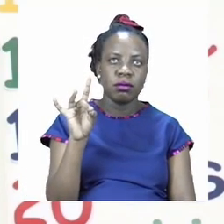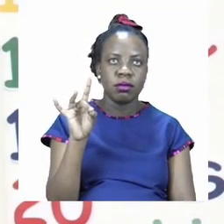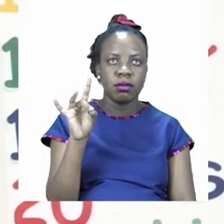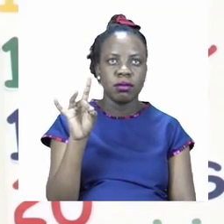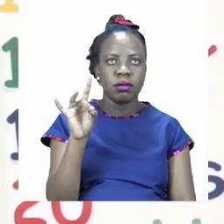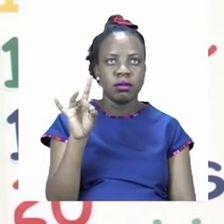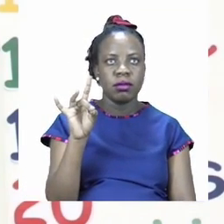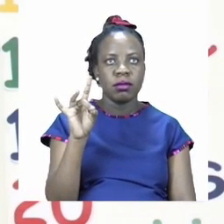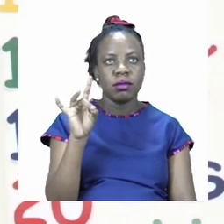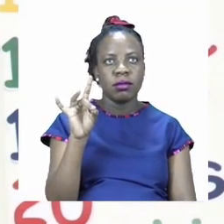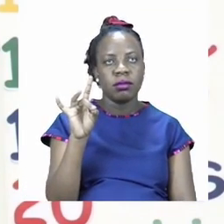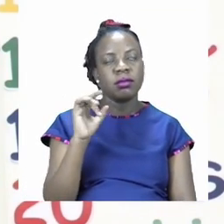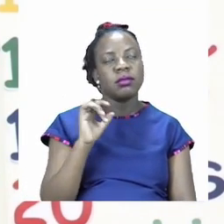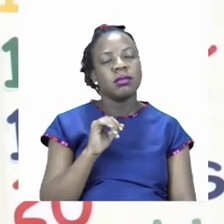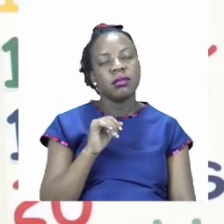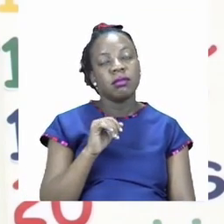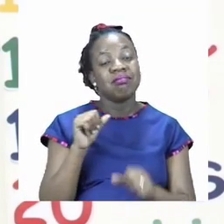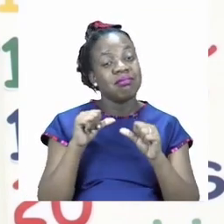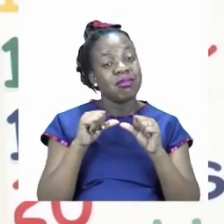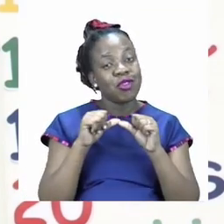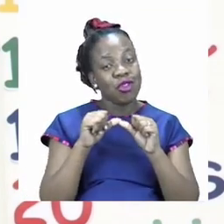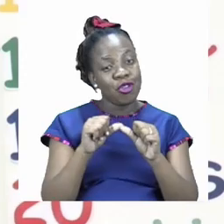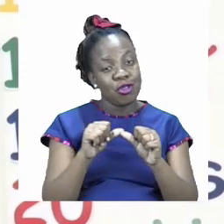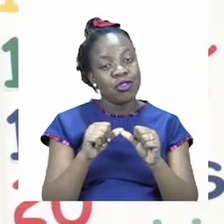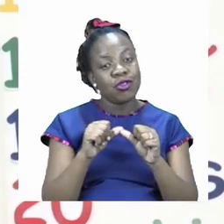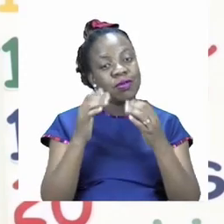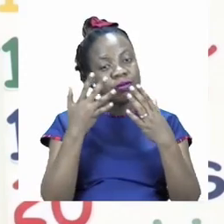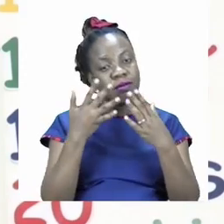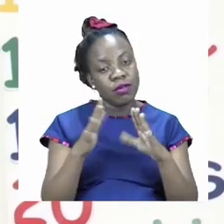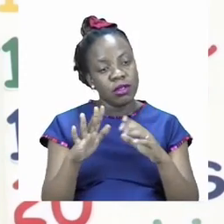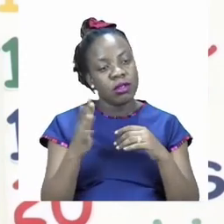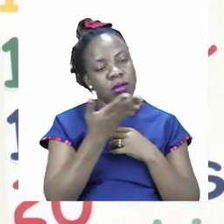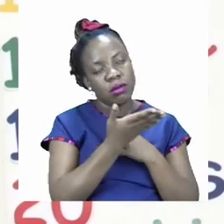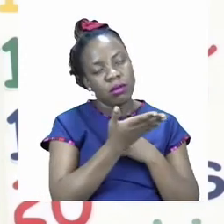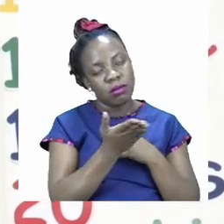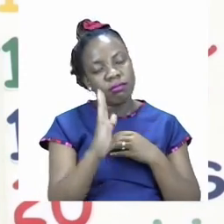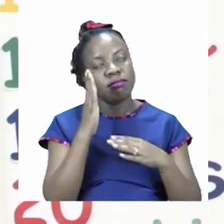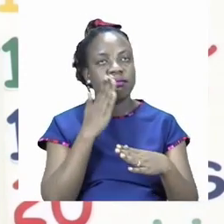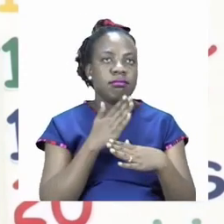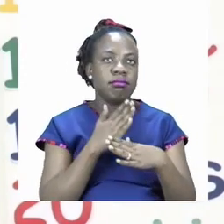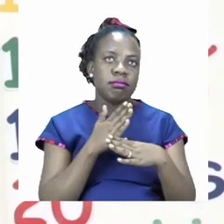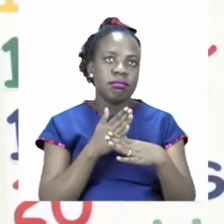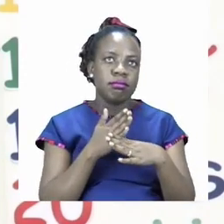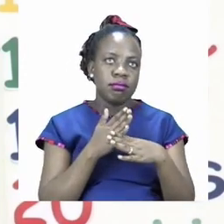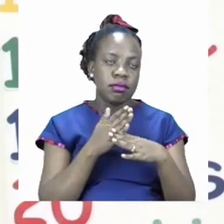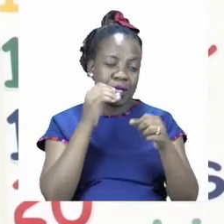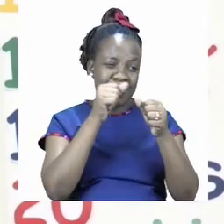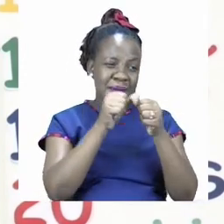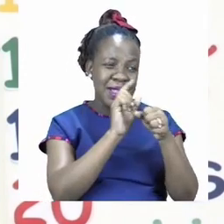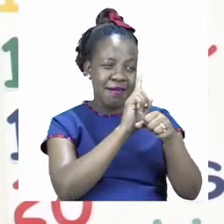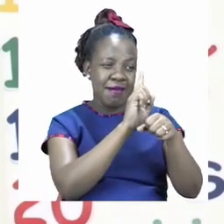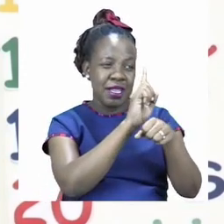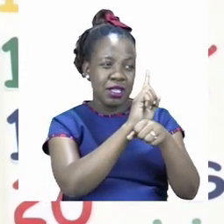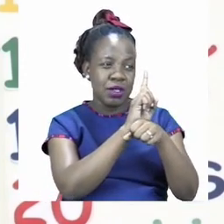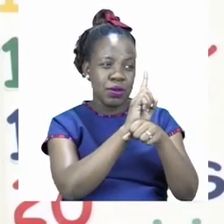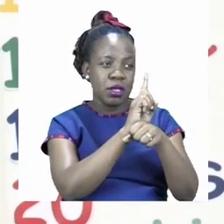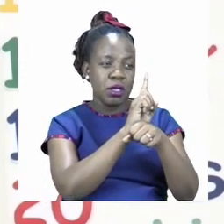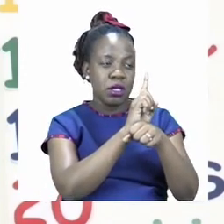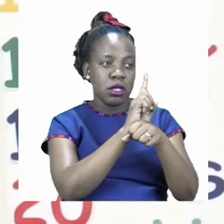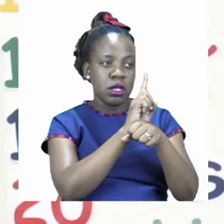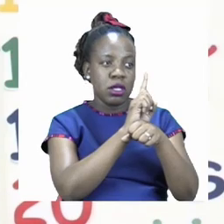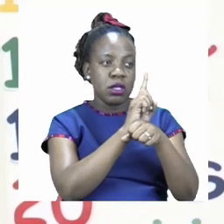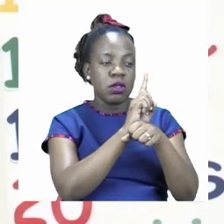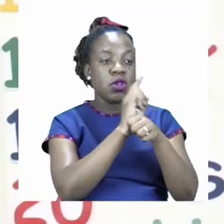So go ahead, boys and girls. It's your turn to do all of them. Remember, for the first one, you're writing them in